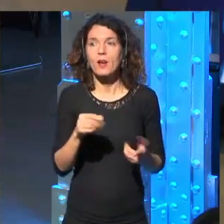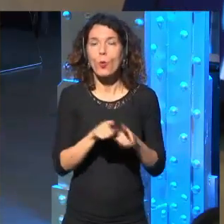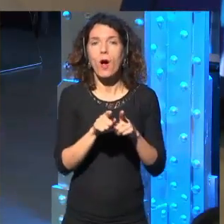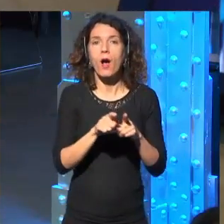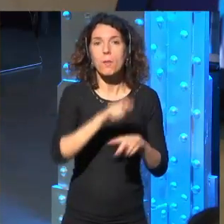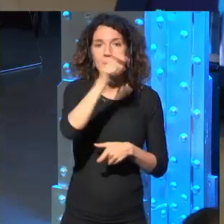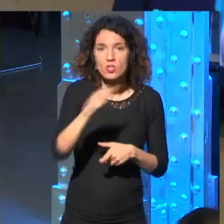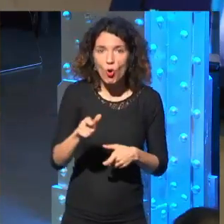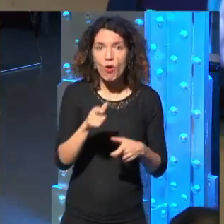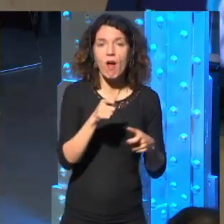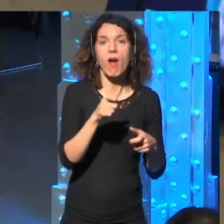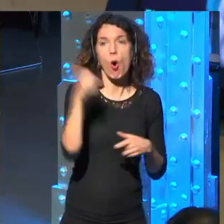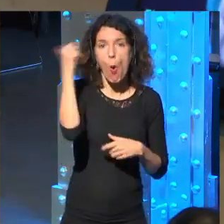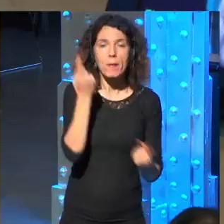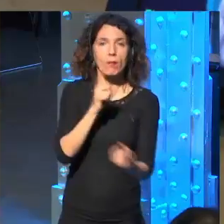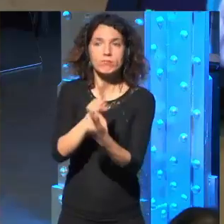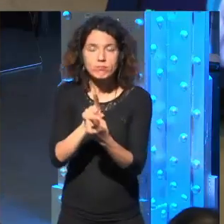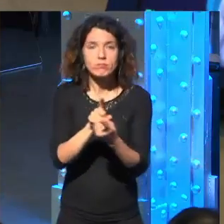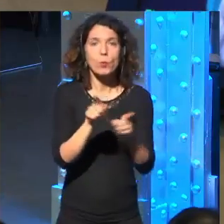was selling